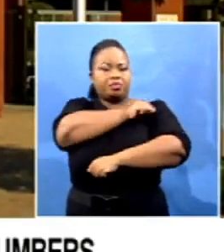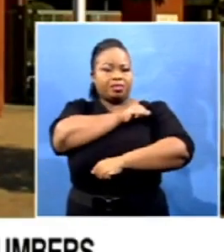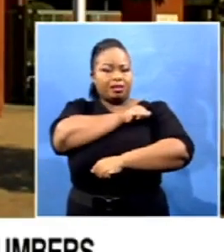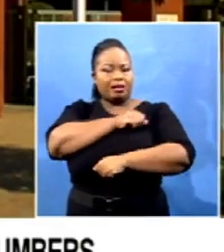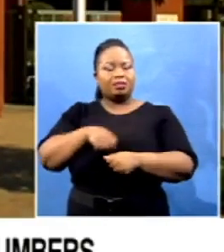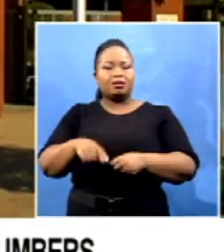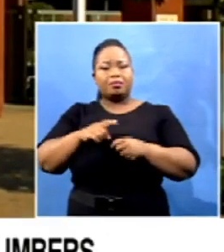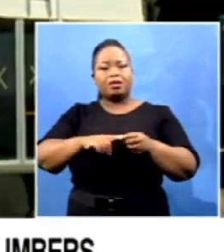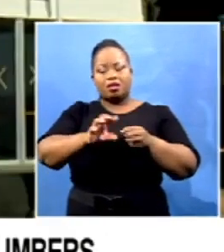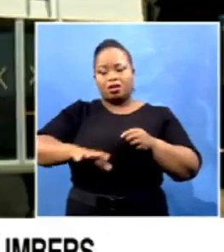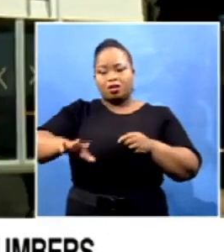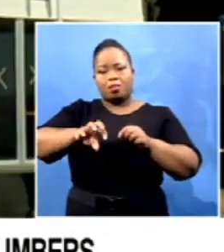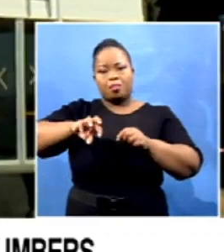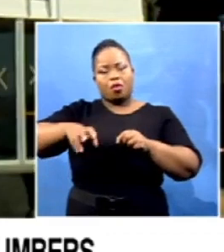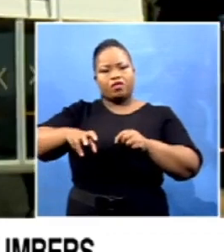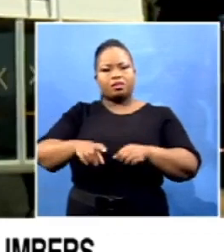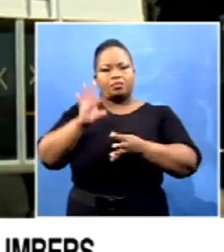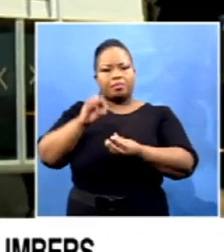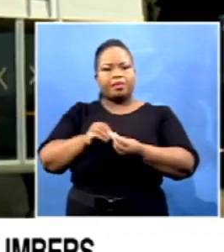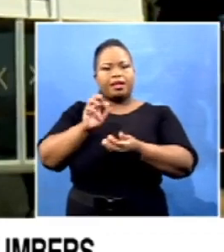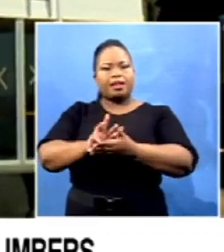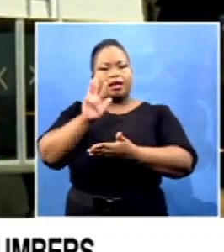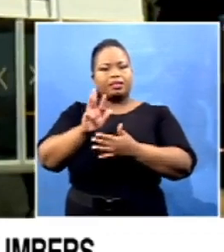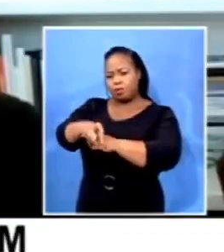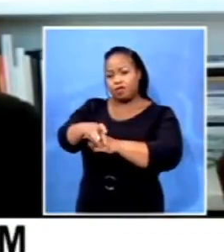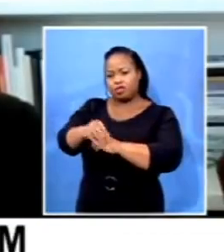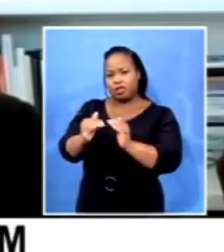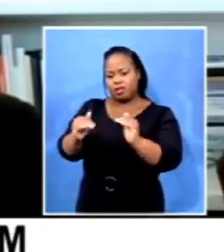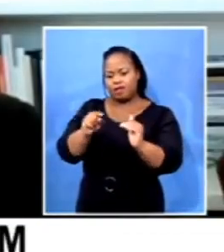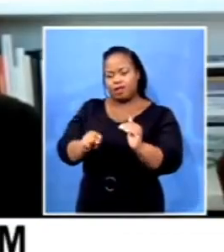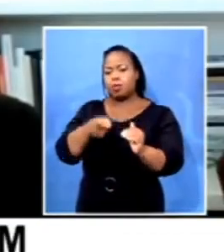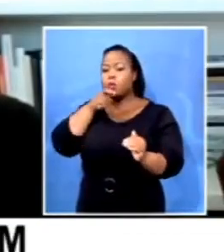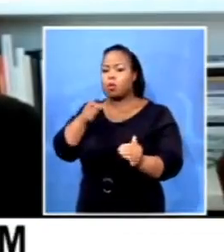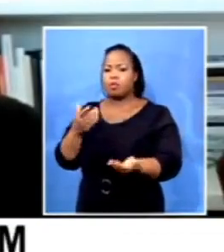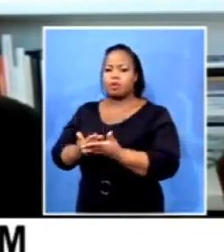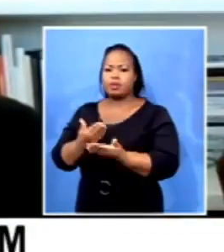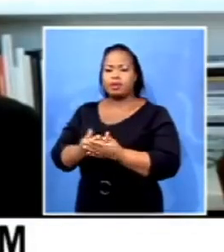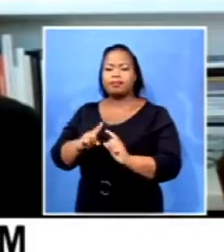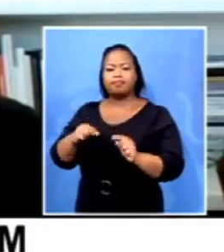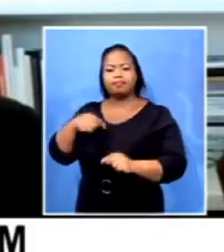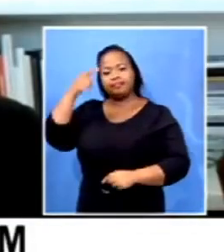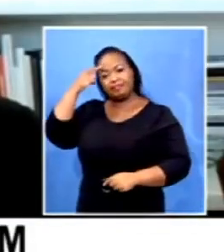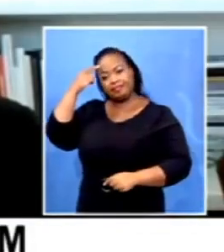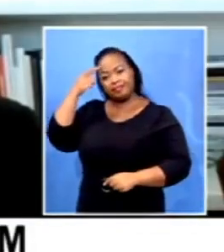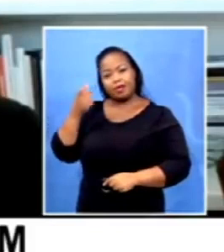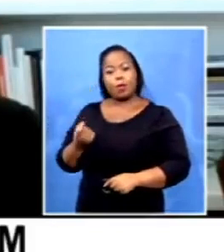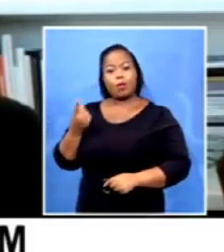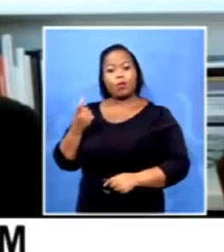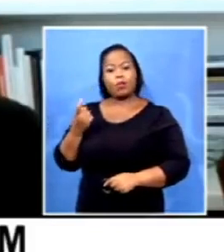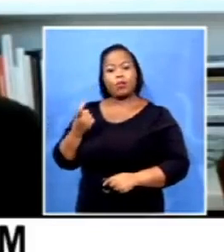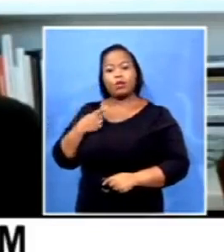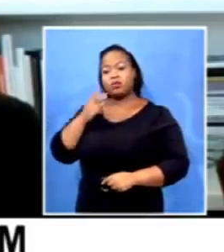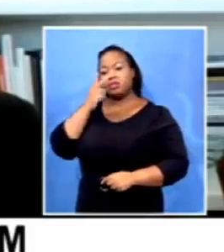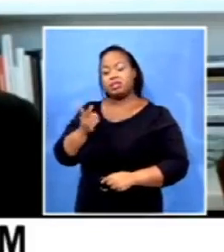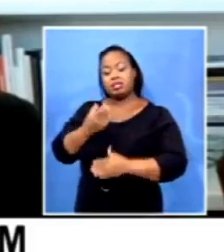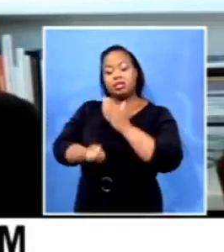19 across the province that will be in operation. I think one of the key things that we see in the